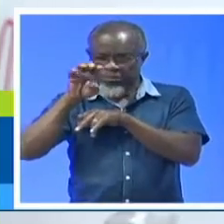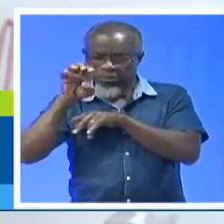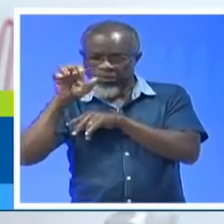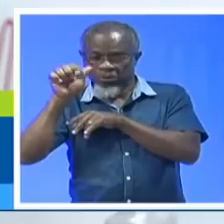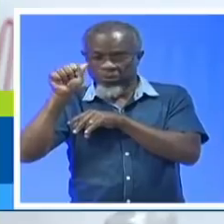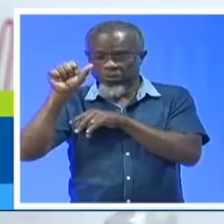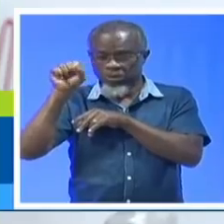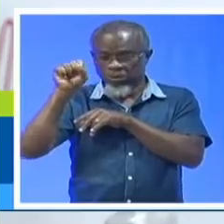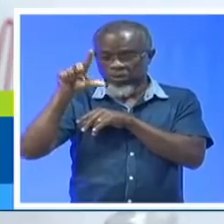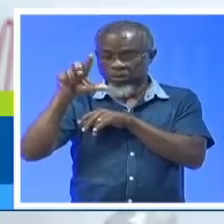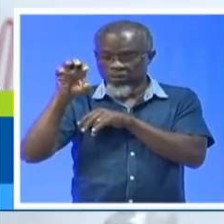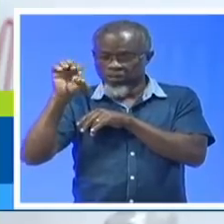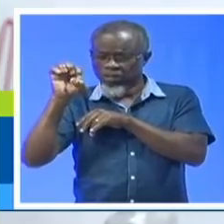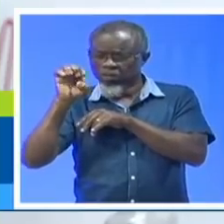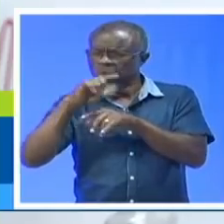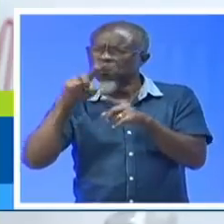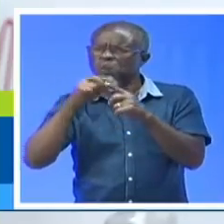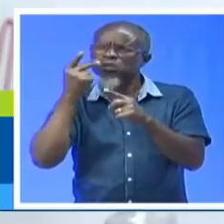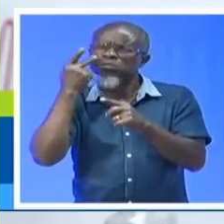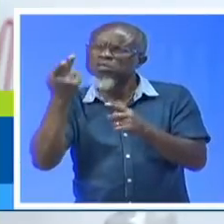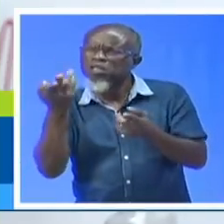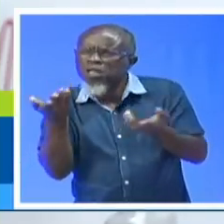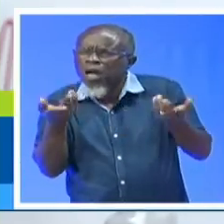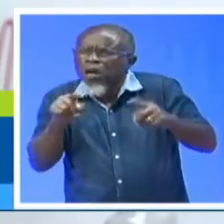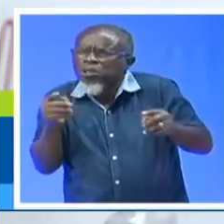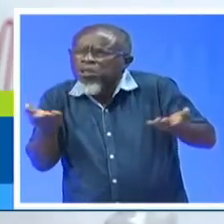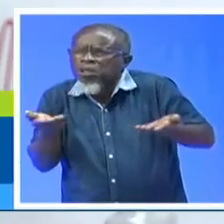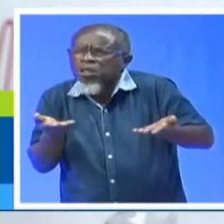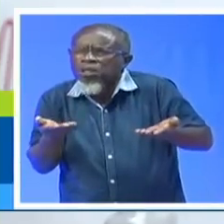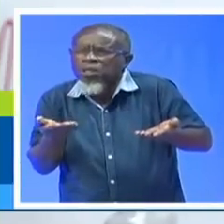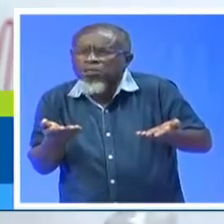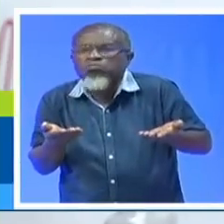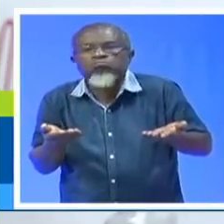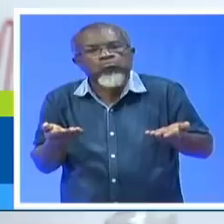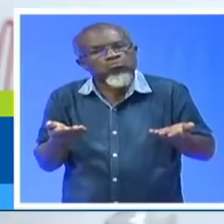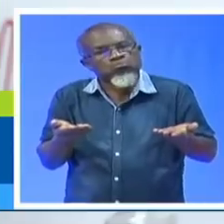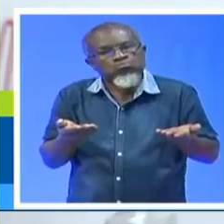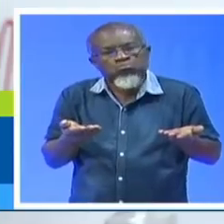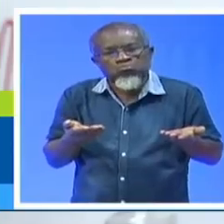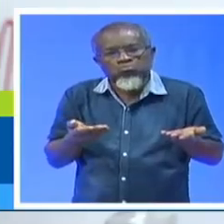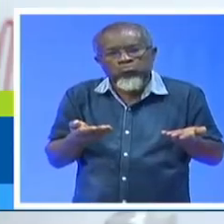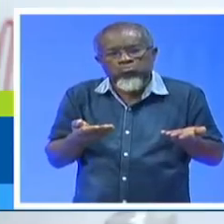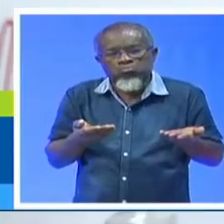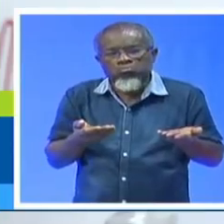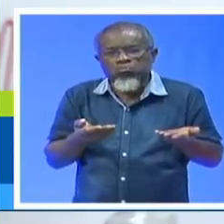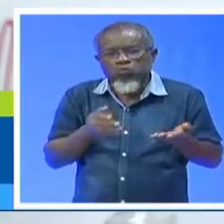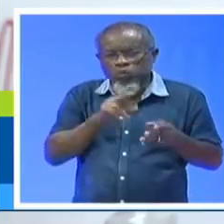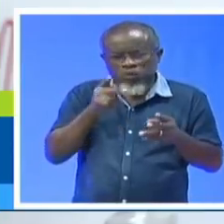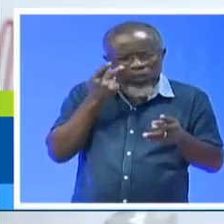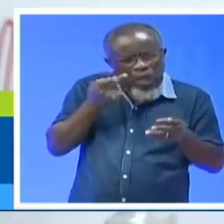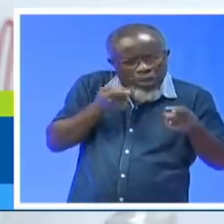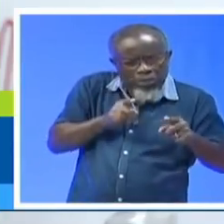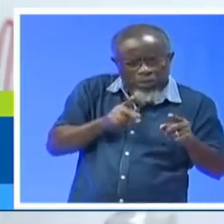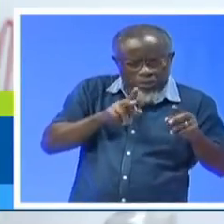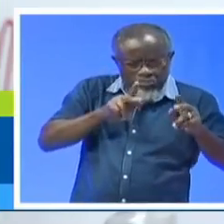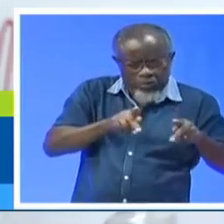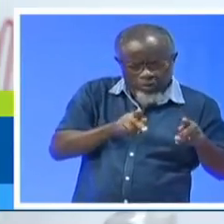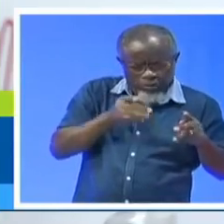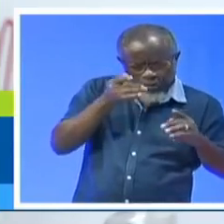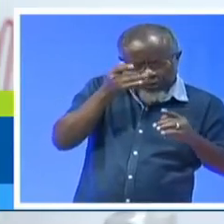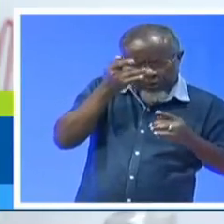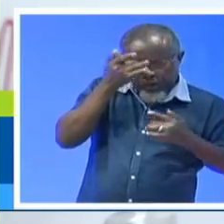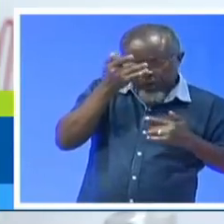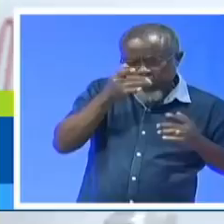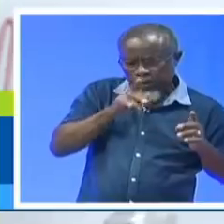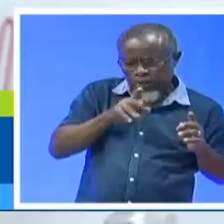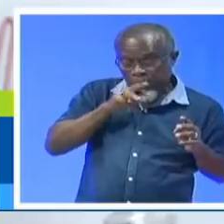enough of the population being vaccinated that even if someone comes in with measles, it doesn't generate a chain of transmission. But even in the absence of